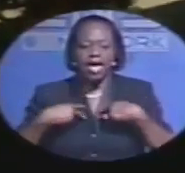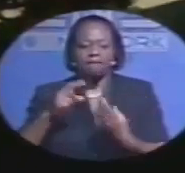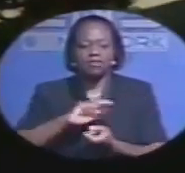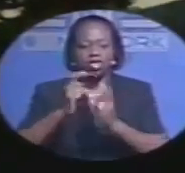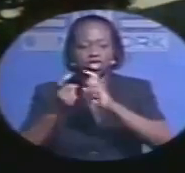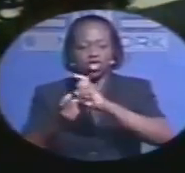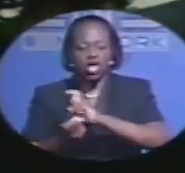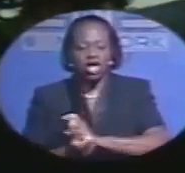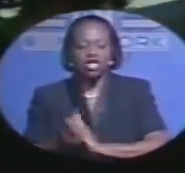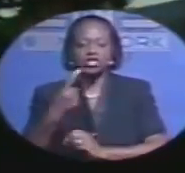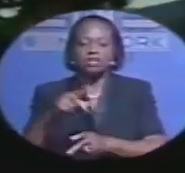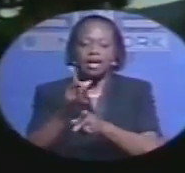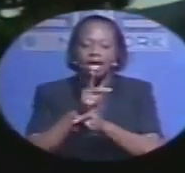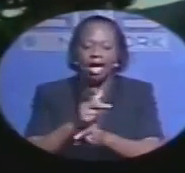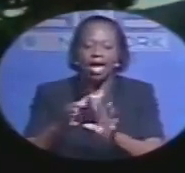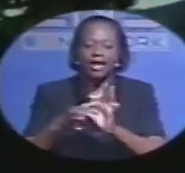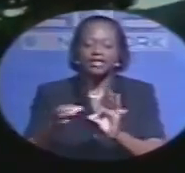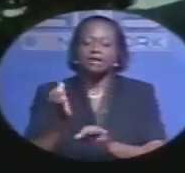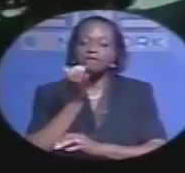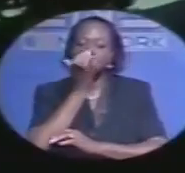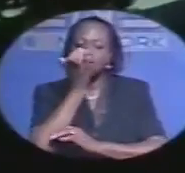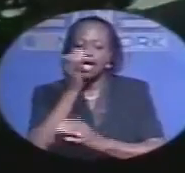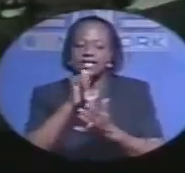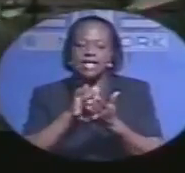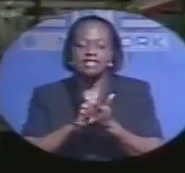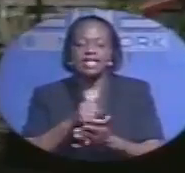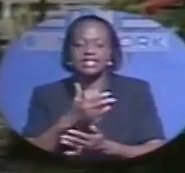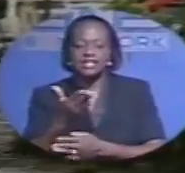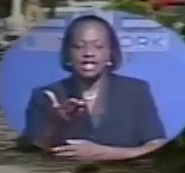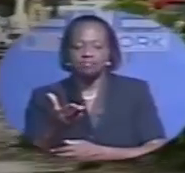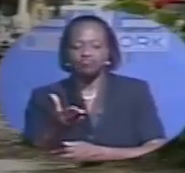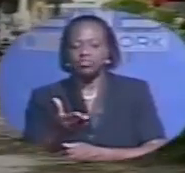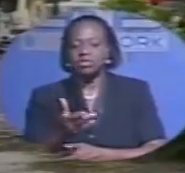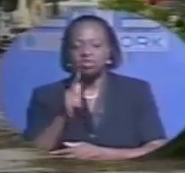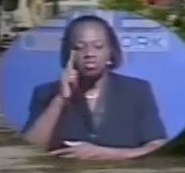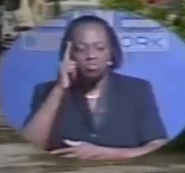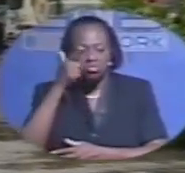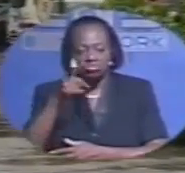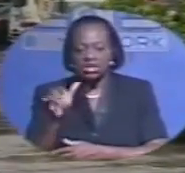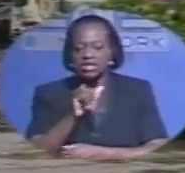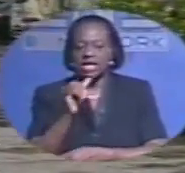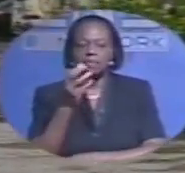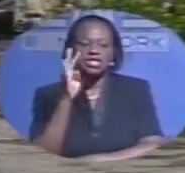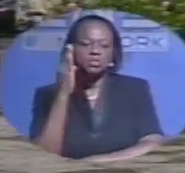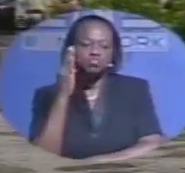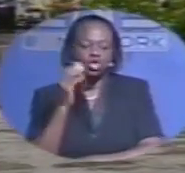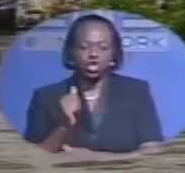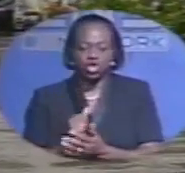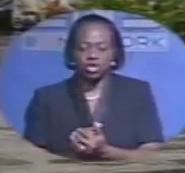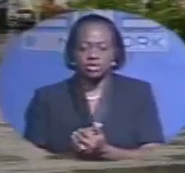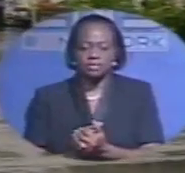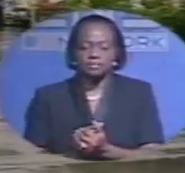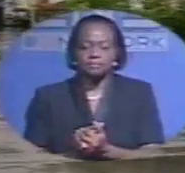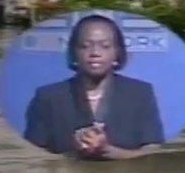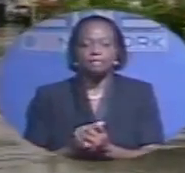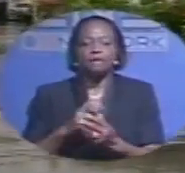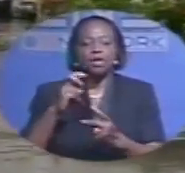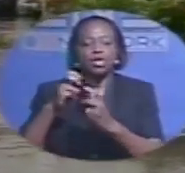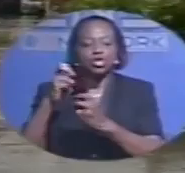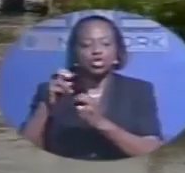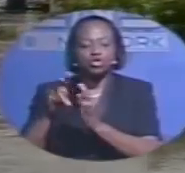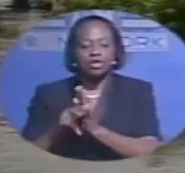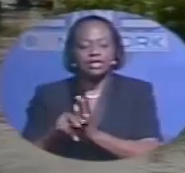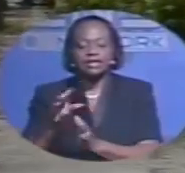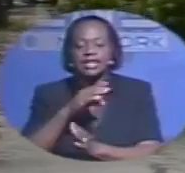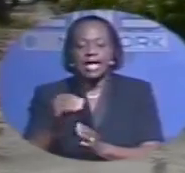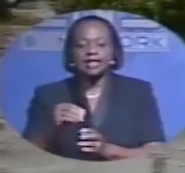grass that is there. It looks almost like bush. With hundreds of tourists and locals patronizing vendors there, Minister